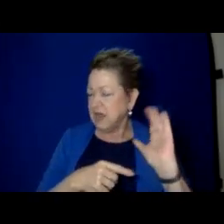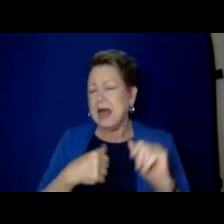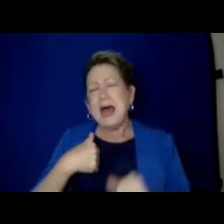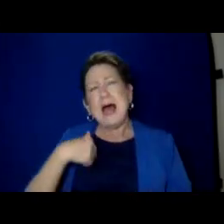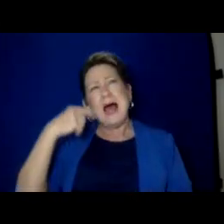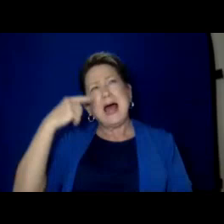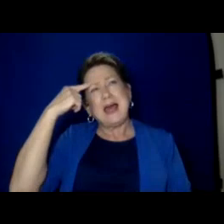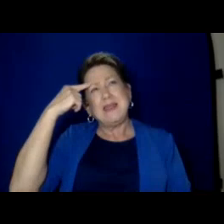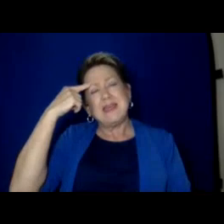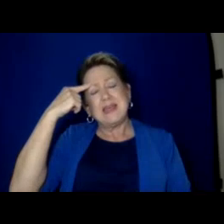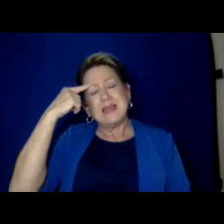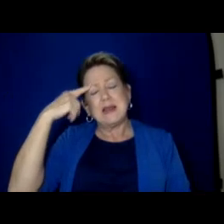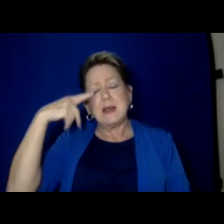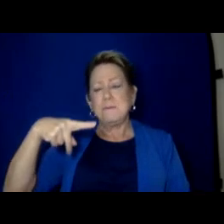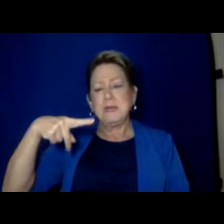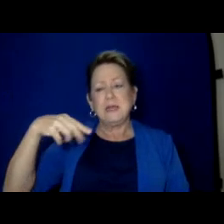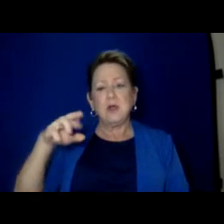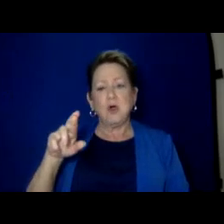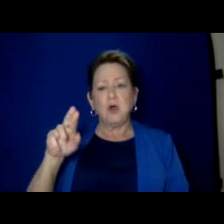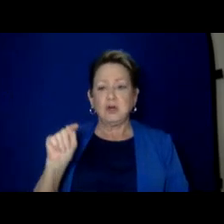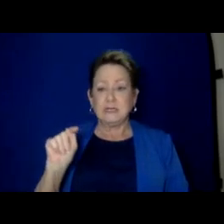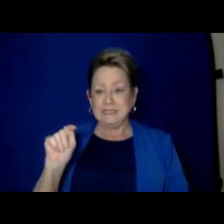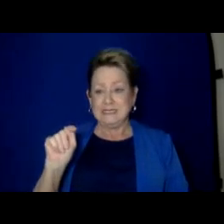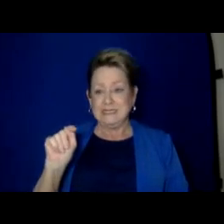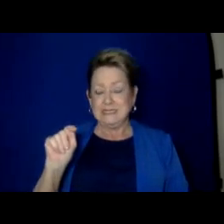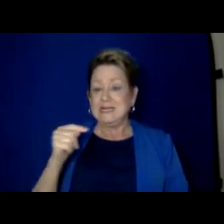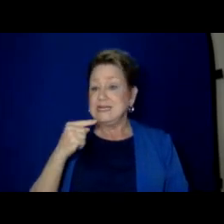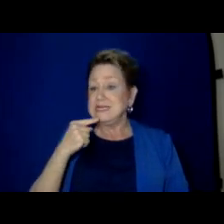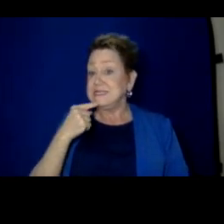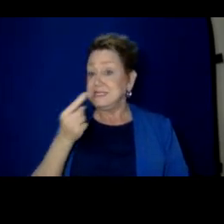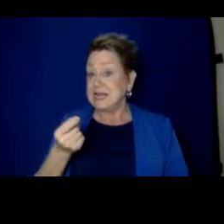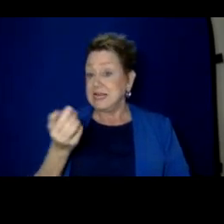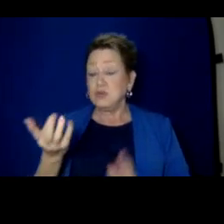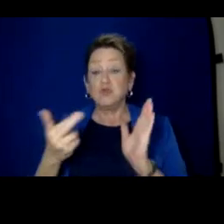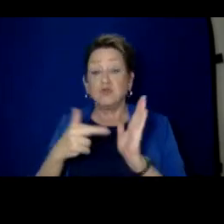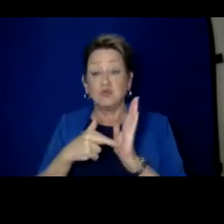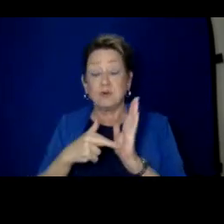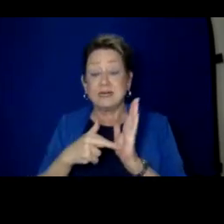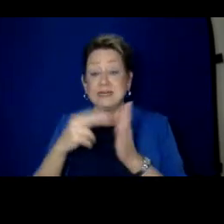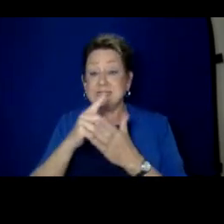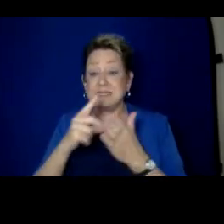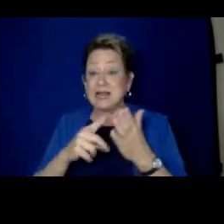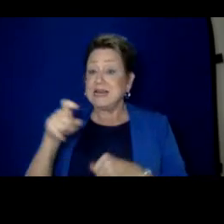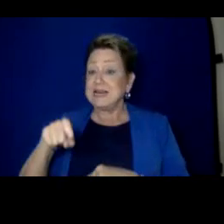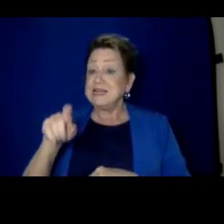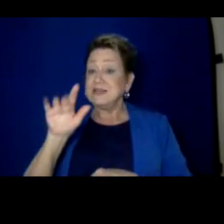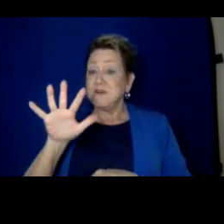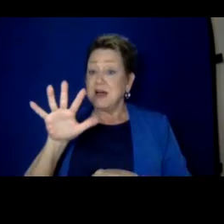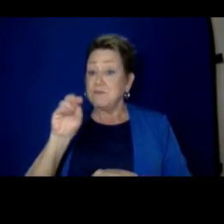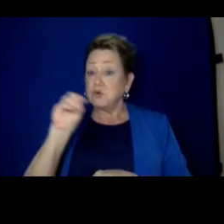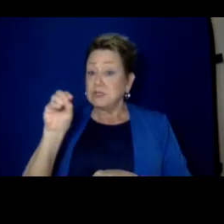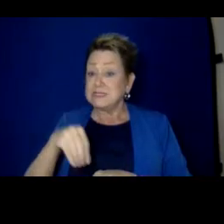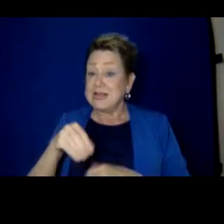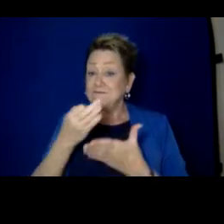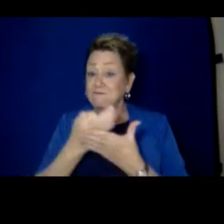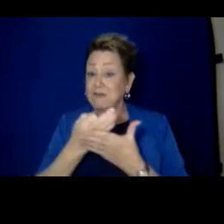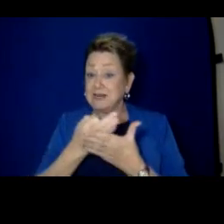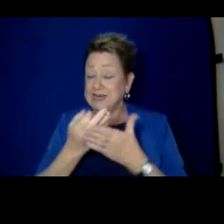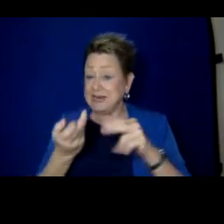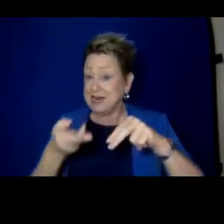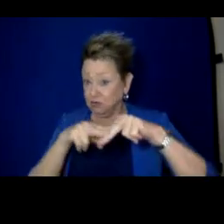I believe PRT stated that the redesign needs a 5% funding increase and stable